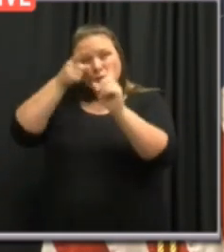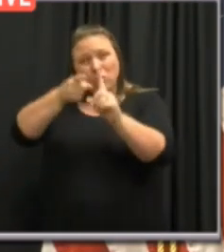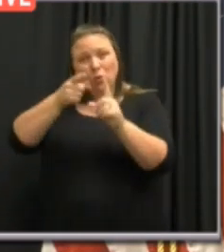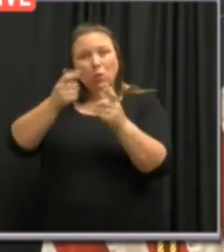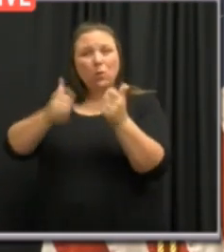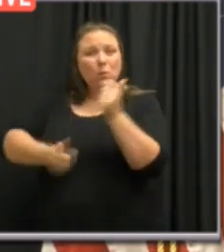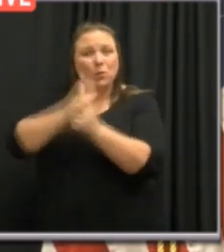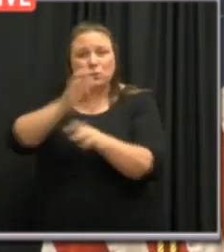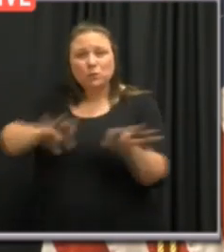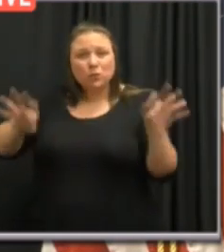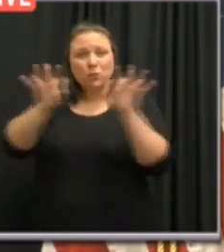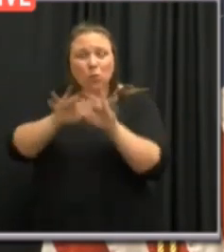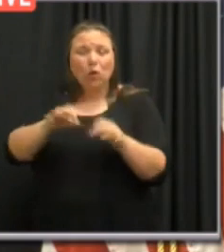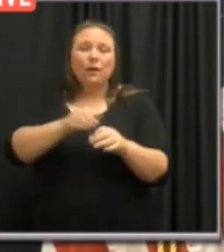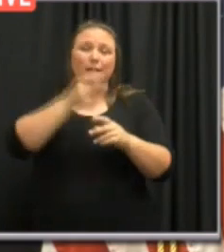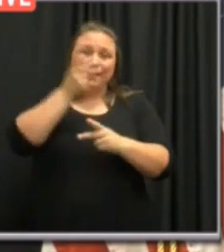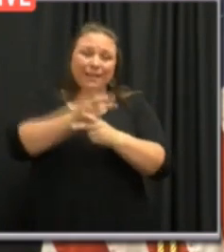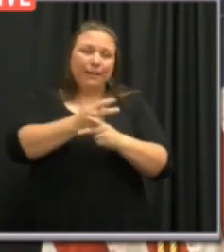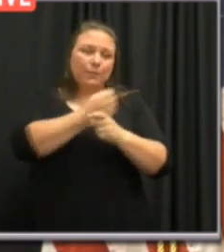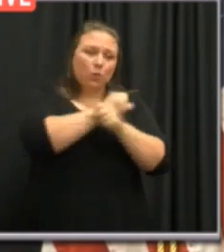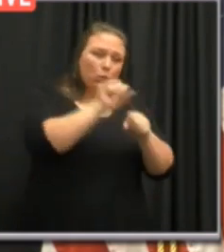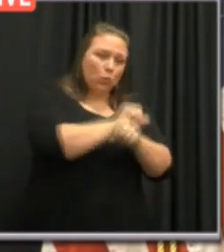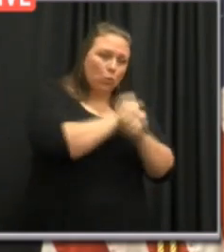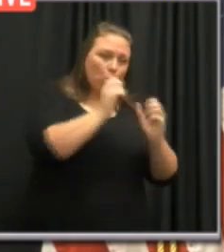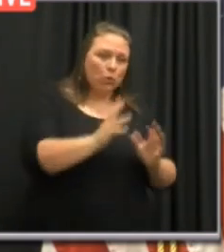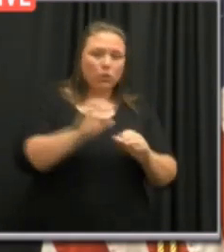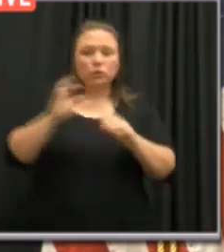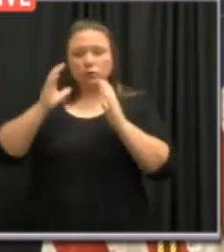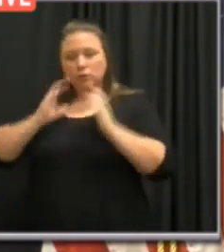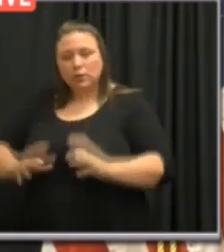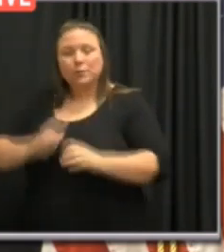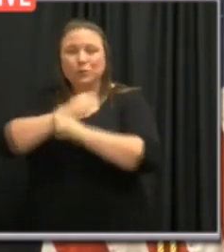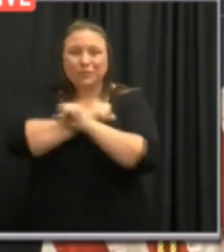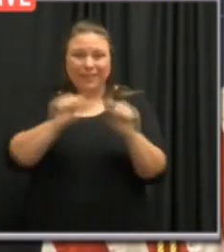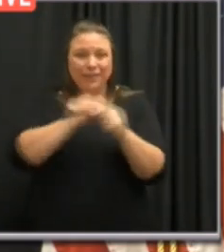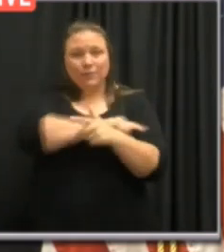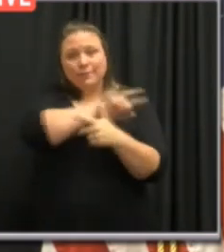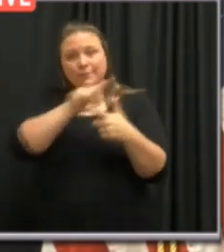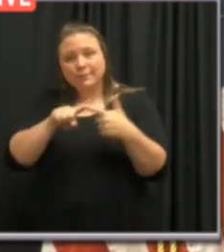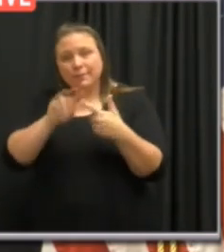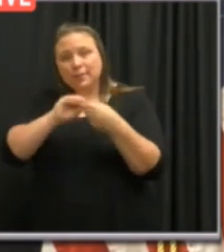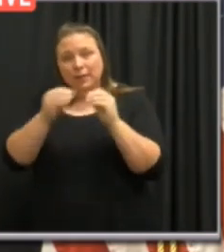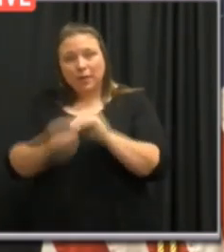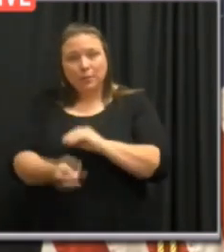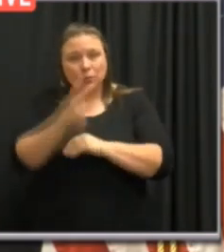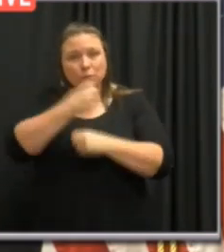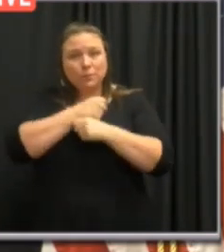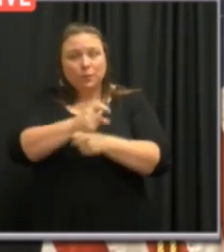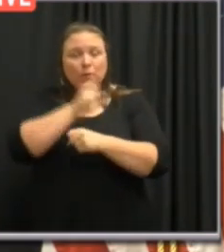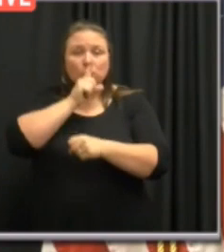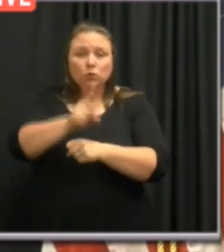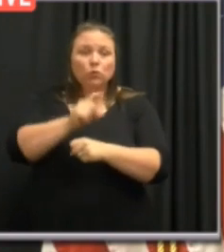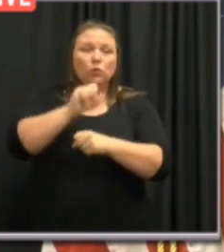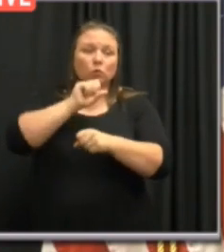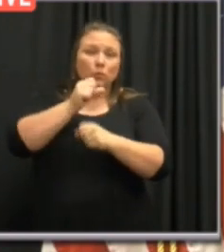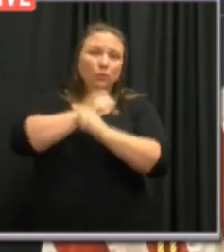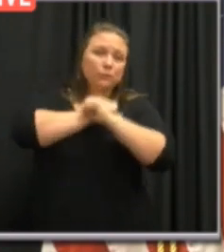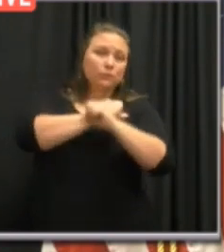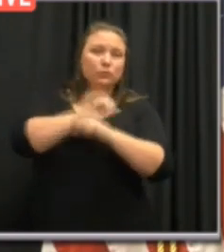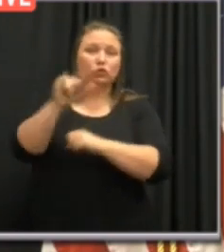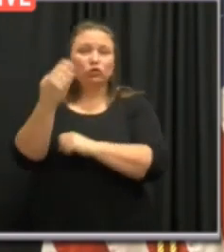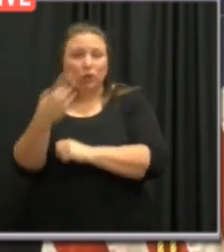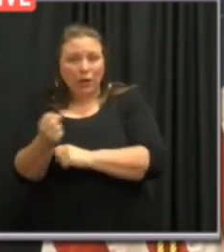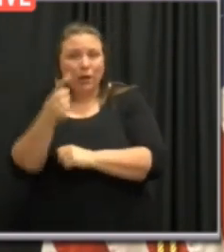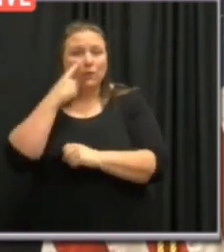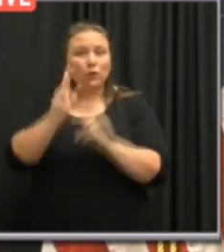the safety of our associates and our customers. Our number two goal is to ensure that we protect the jobs of the associates.